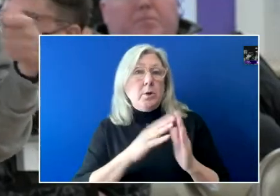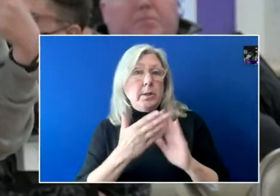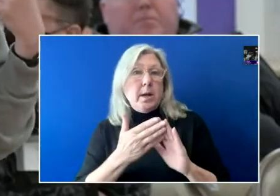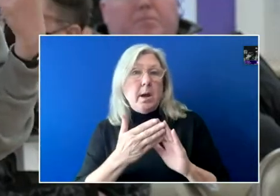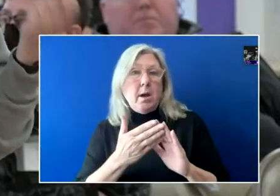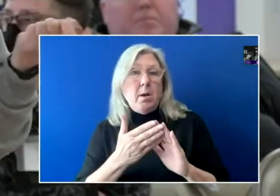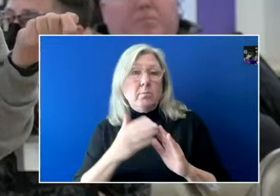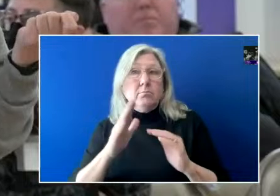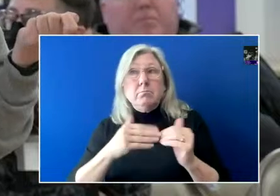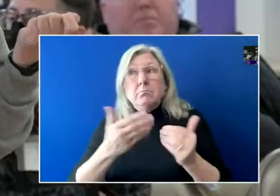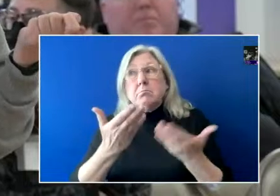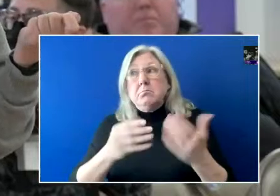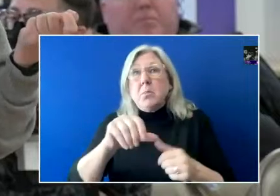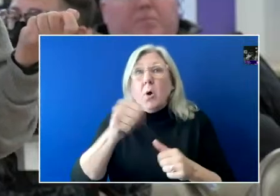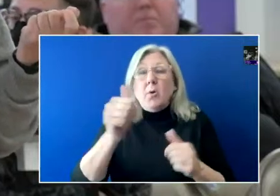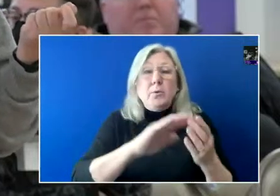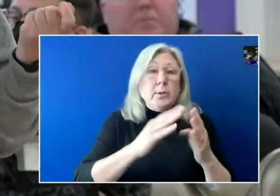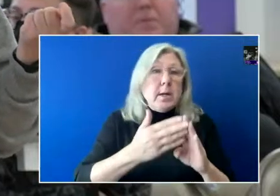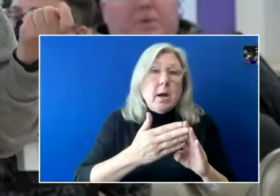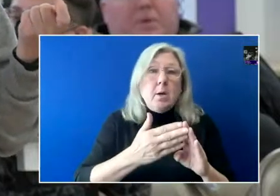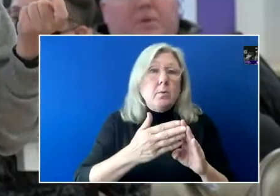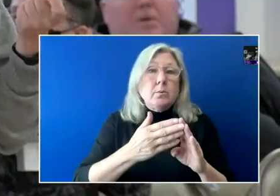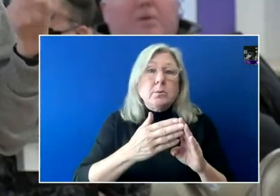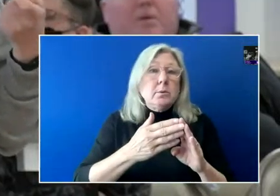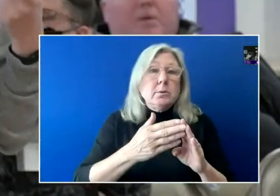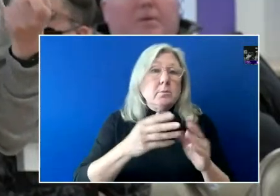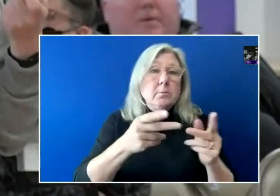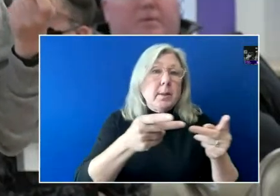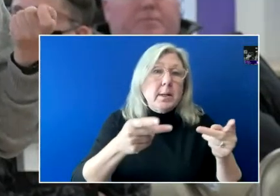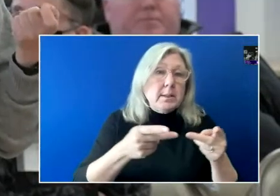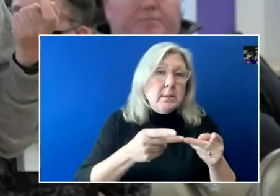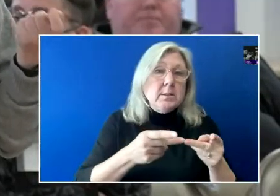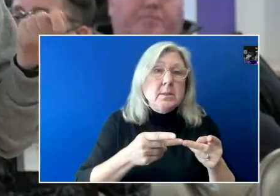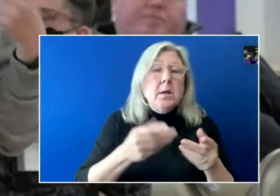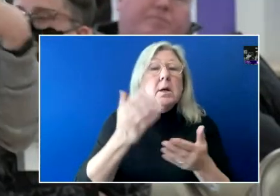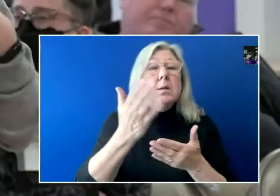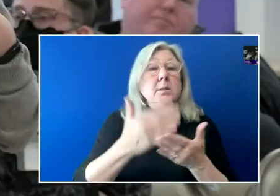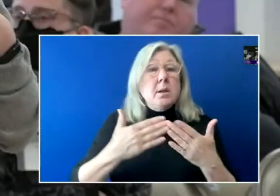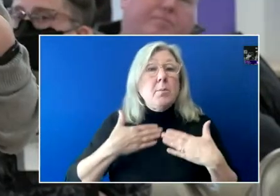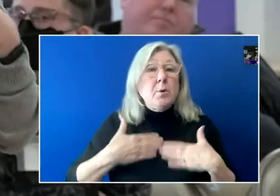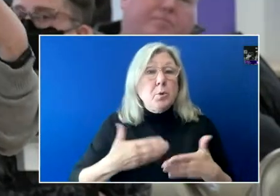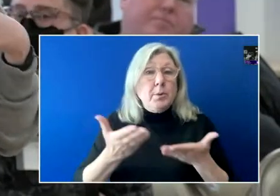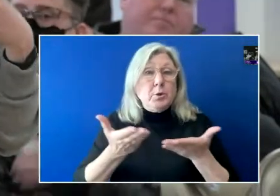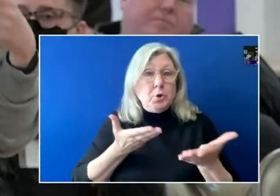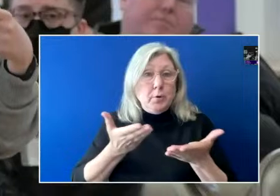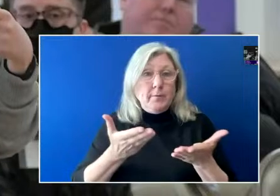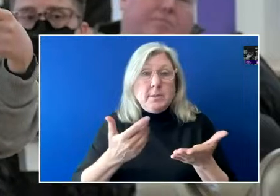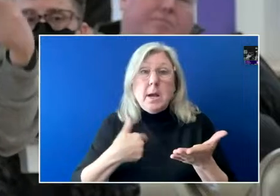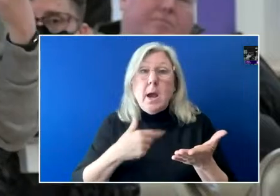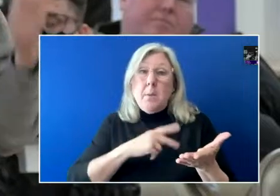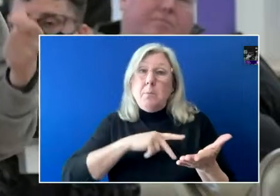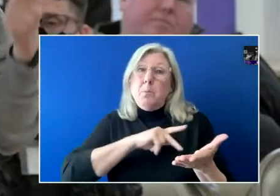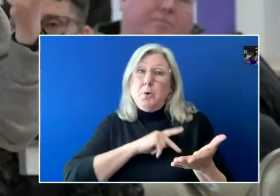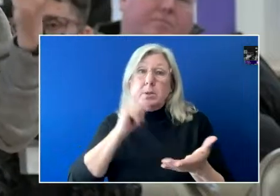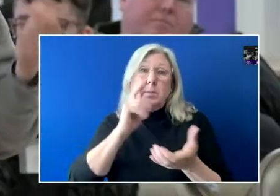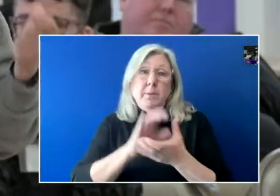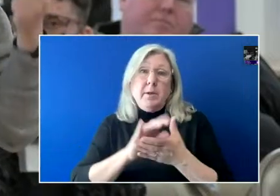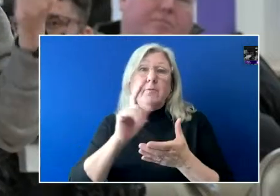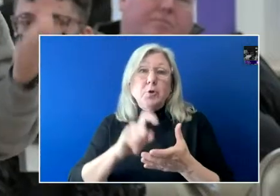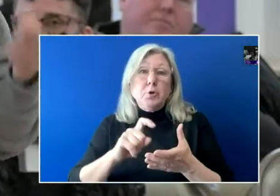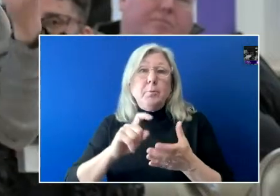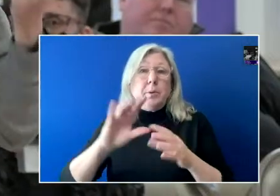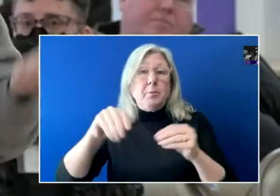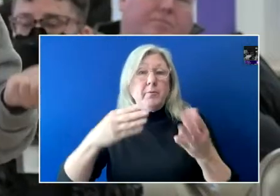other towns or certainly other places um some of the human services that I I personally believe should be provided by the operating